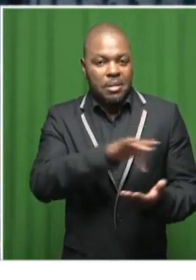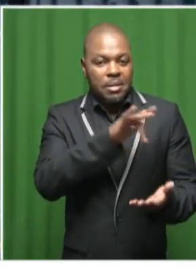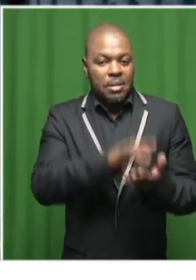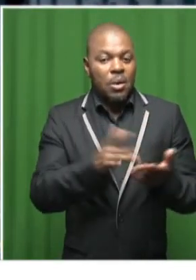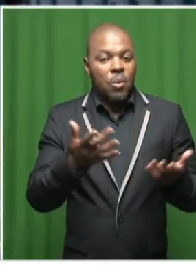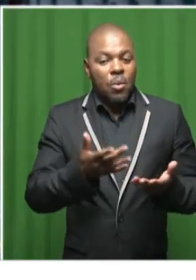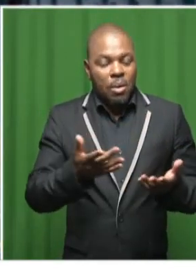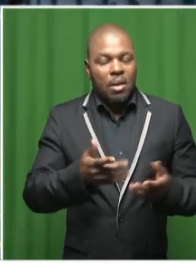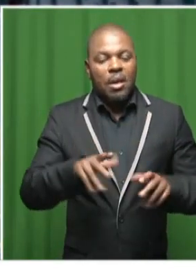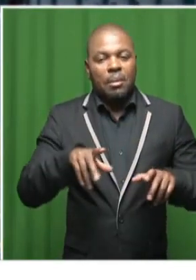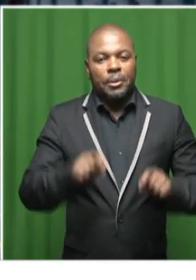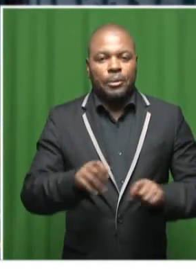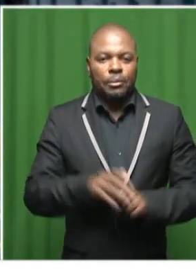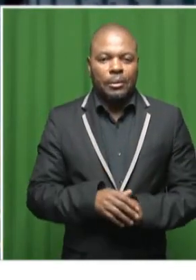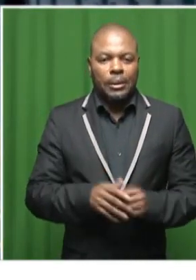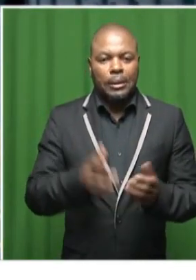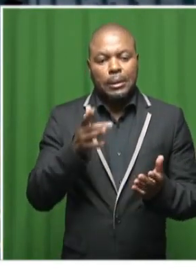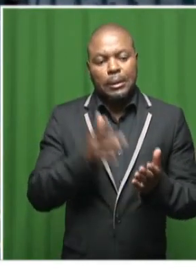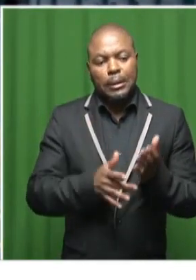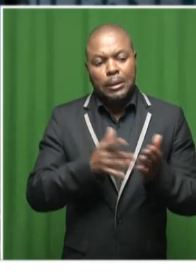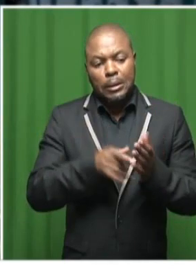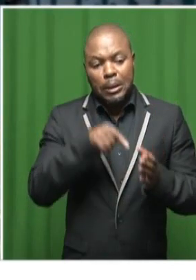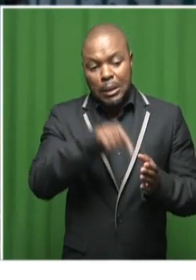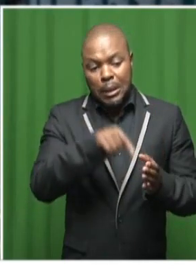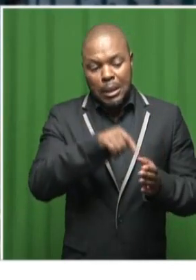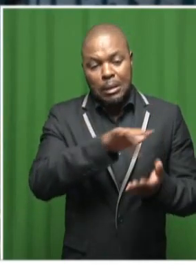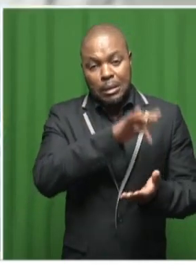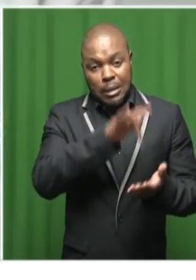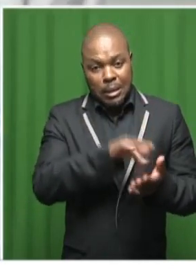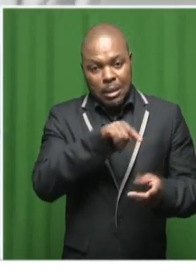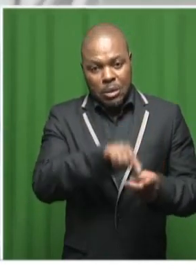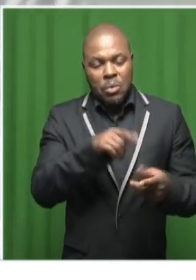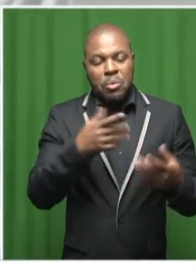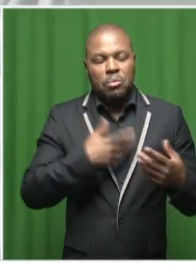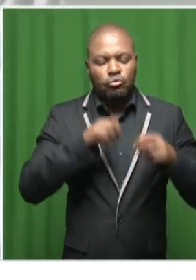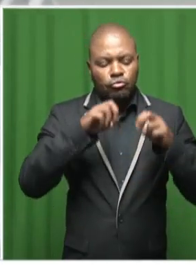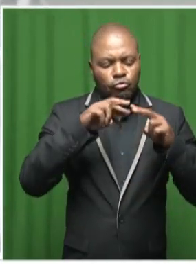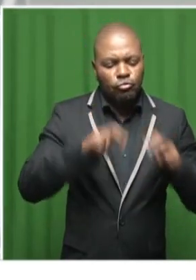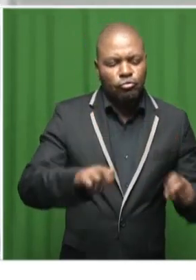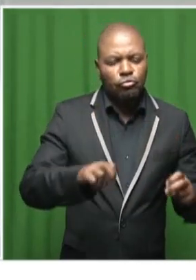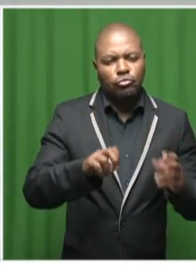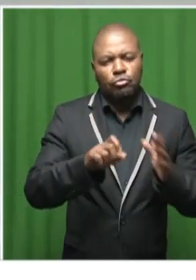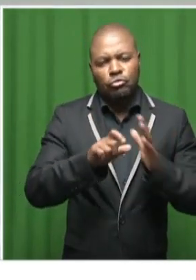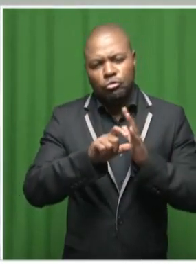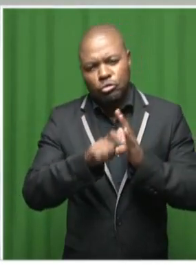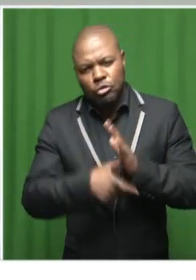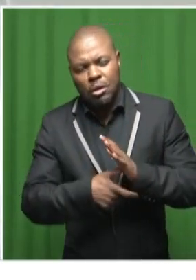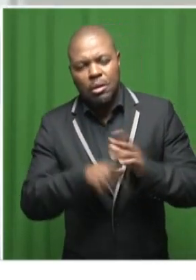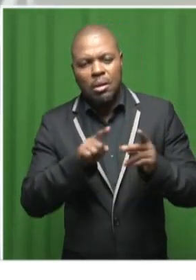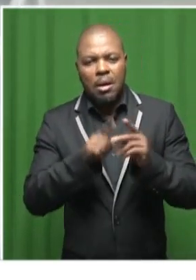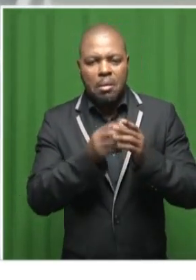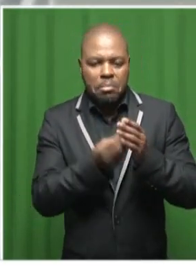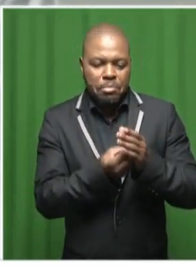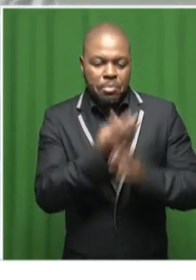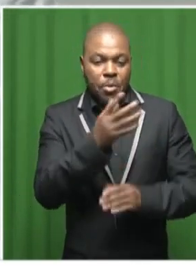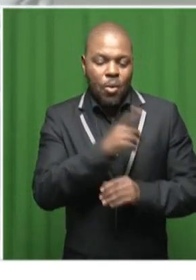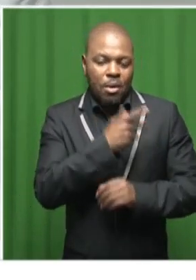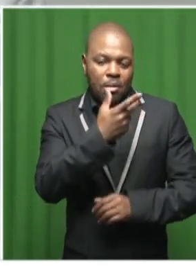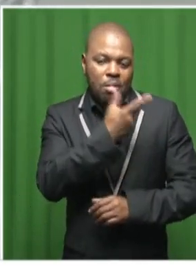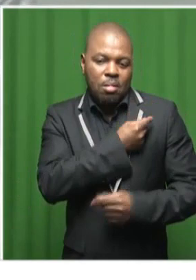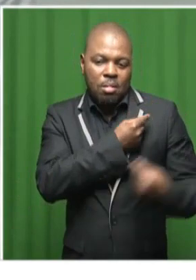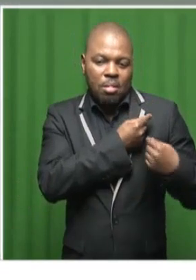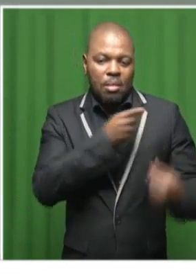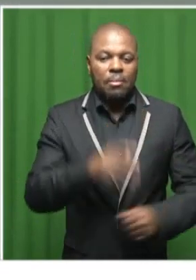Town. The technologically driven plant conducts research, design, and manufacturing of